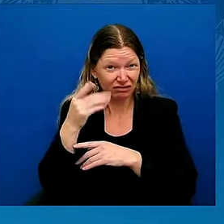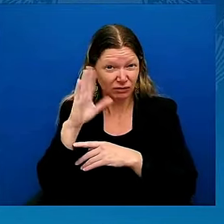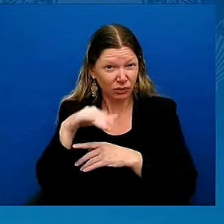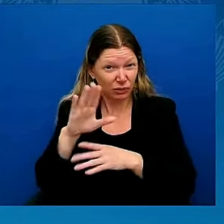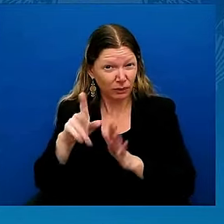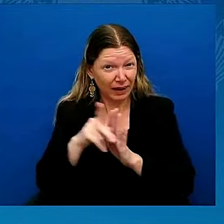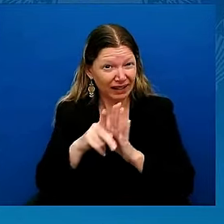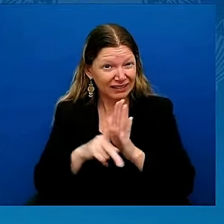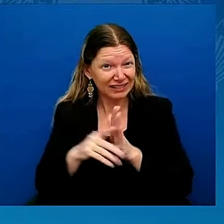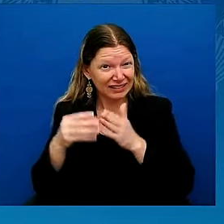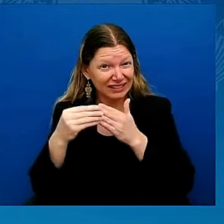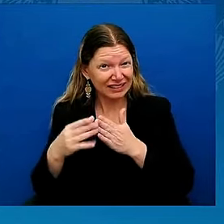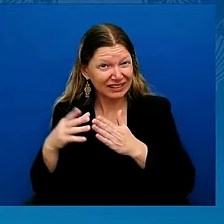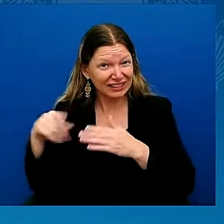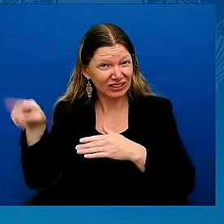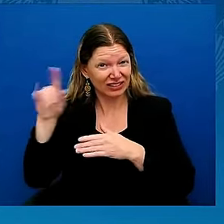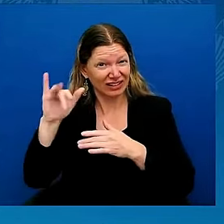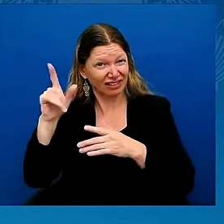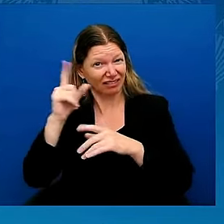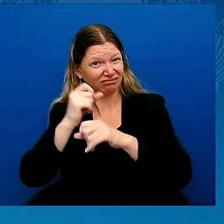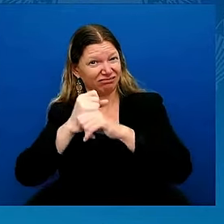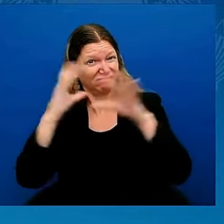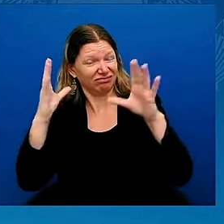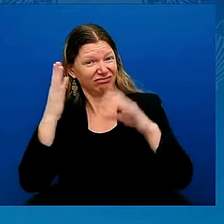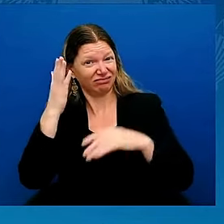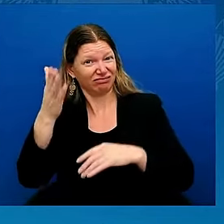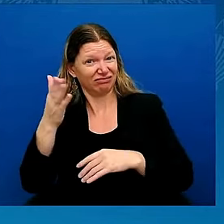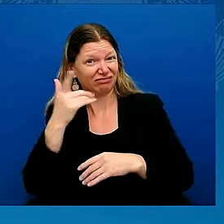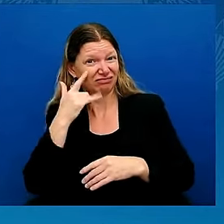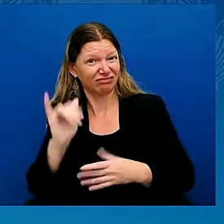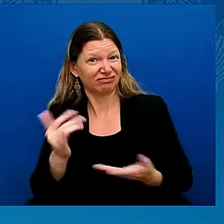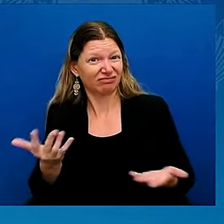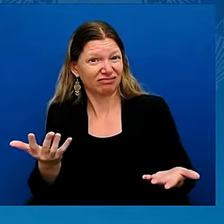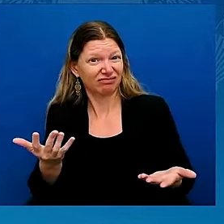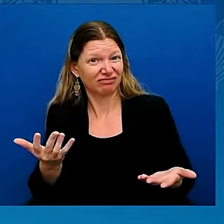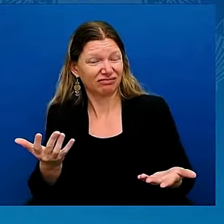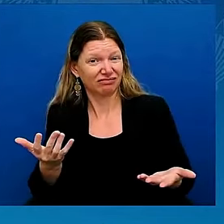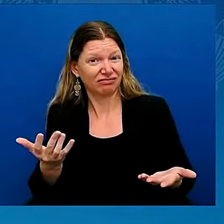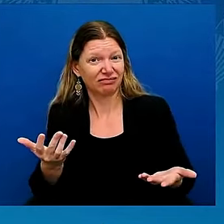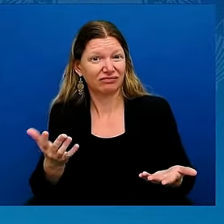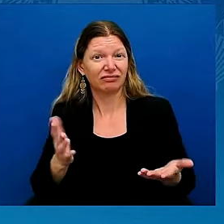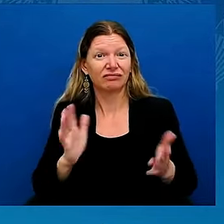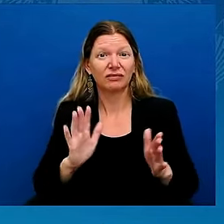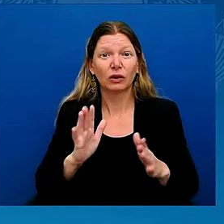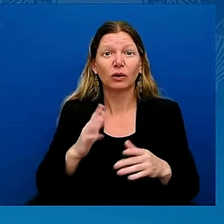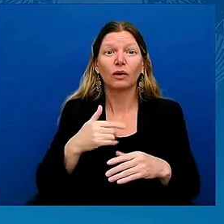young people I mentor, on any public policy, you have to ask, how is this going to affect a real person?